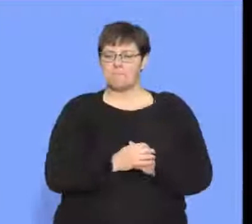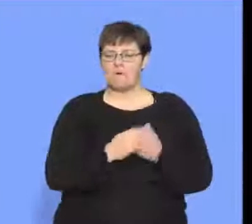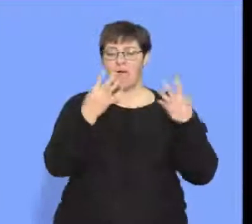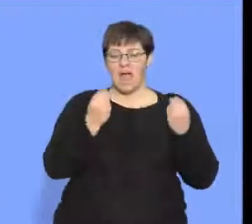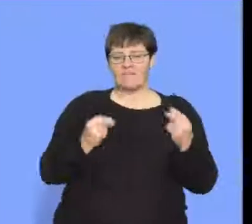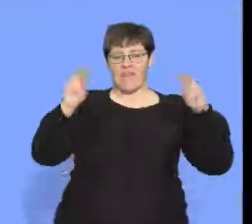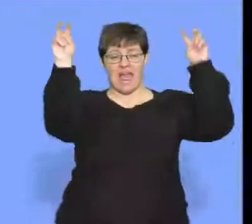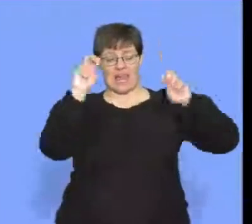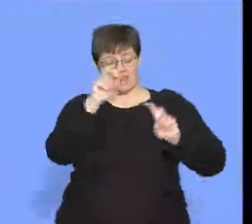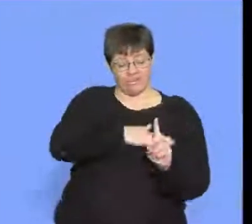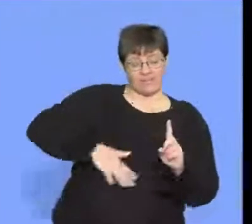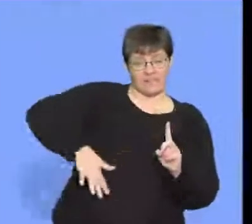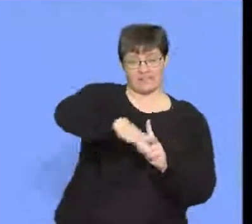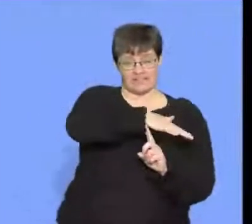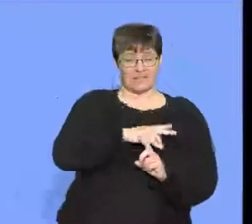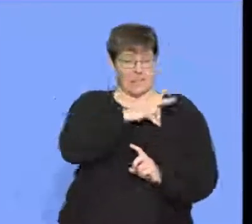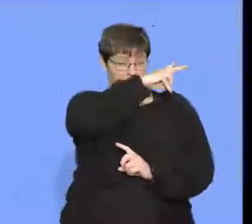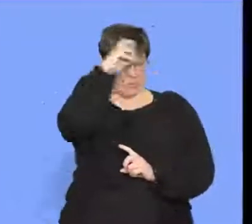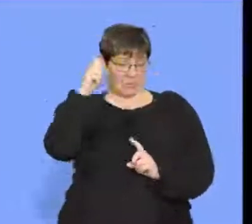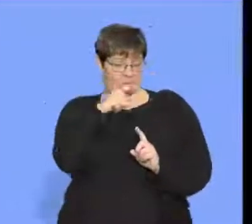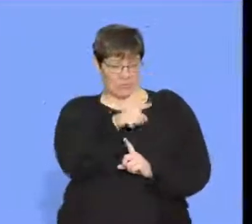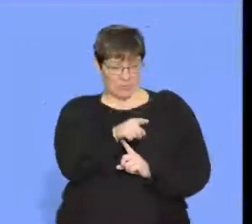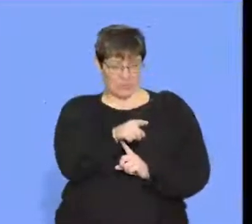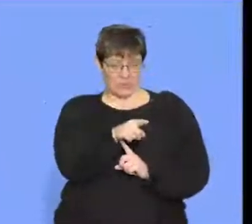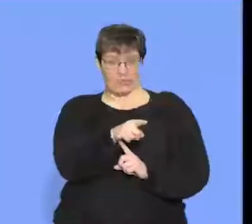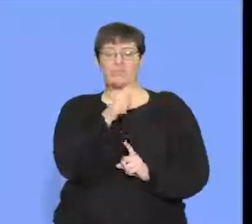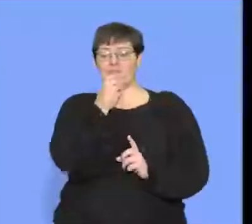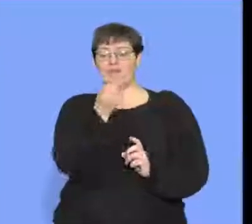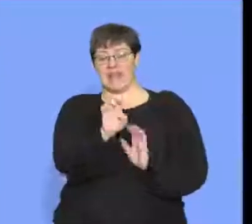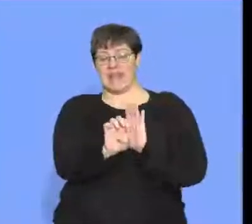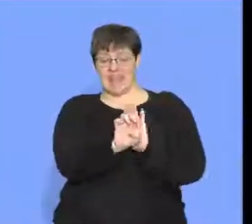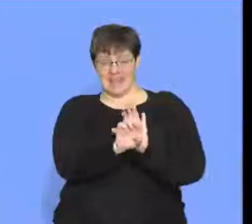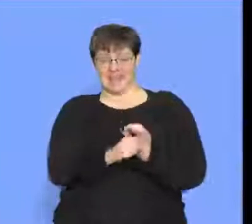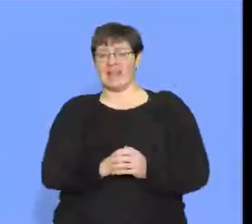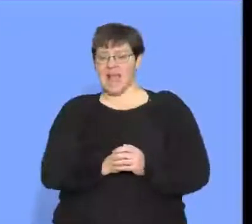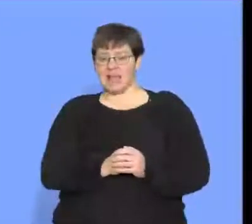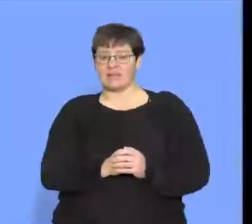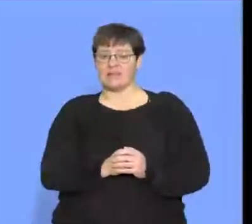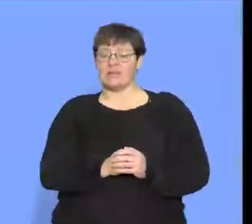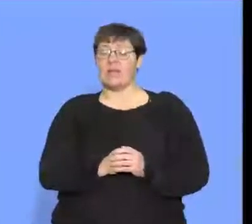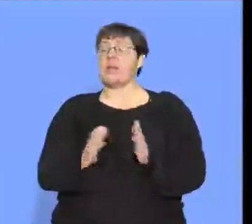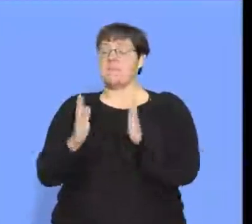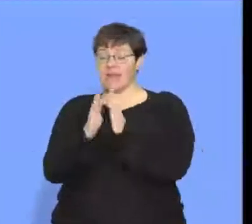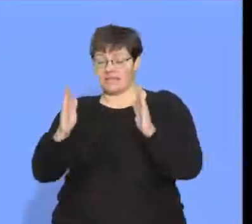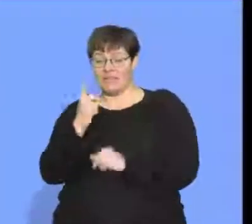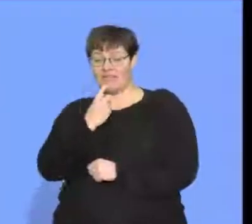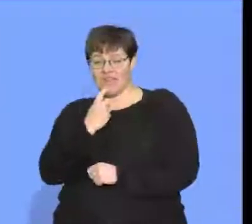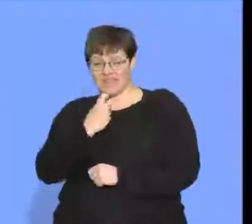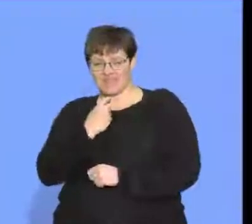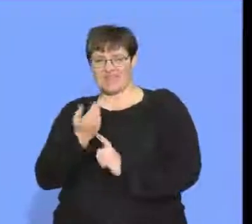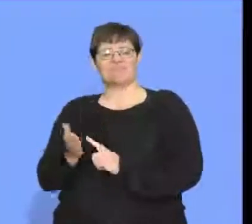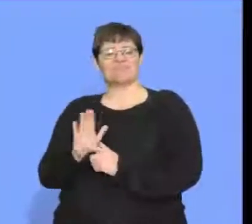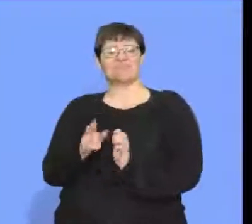an electric field marked in blue and given the symbol E, and a magnetic field in red marked with the